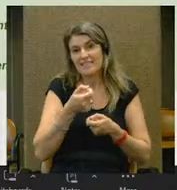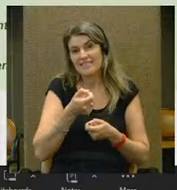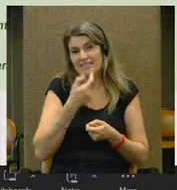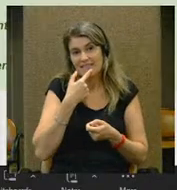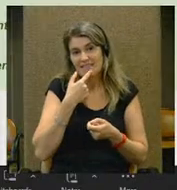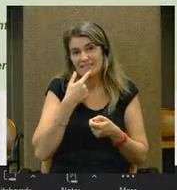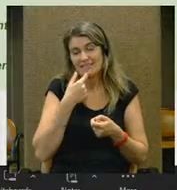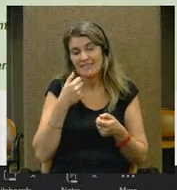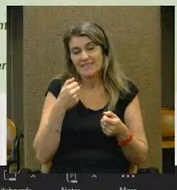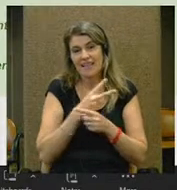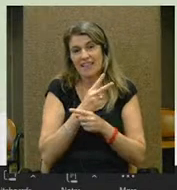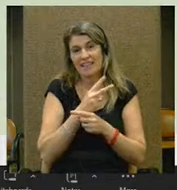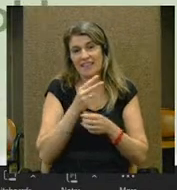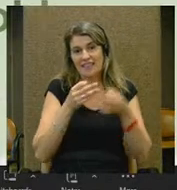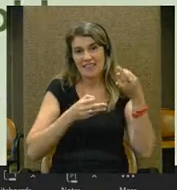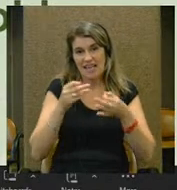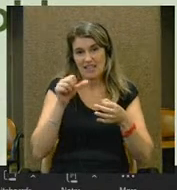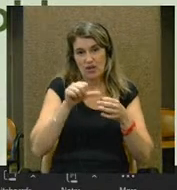Befalda.